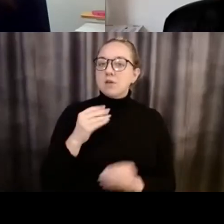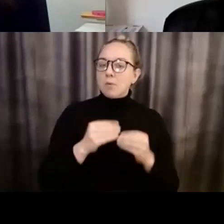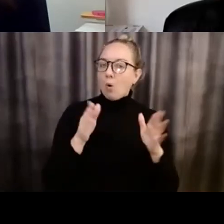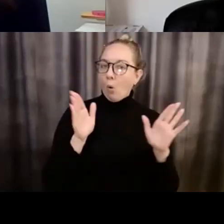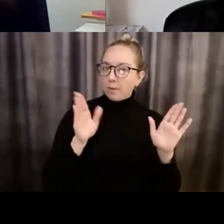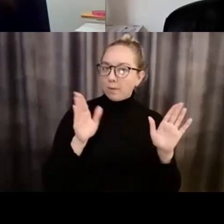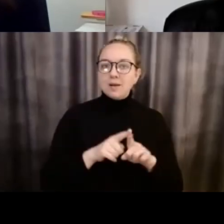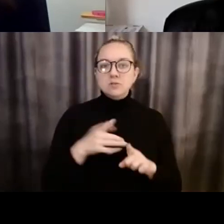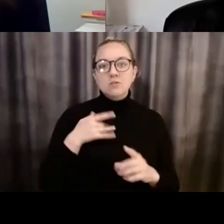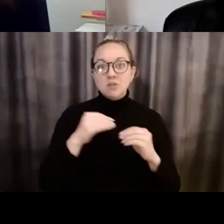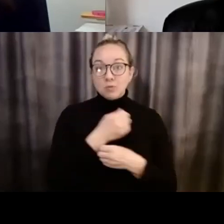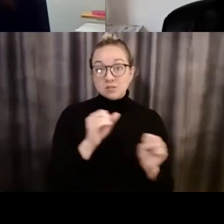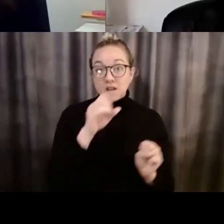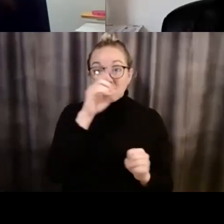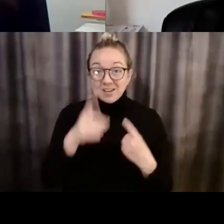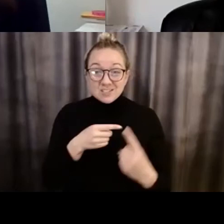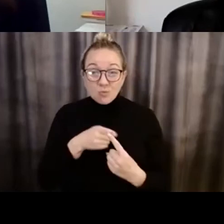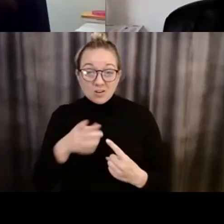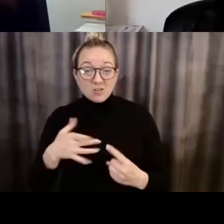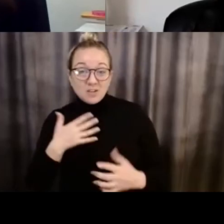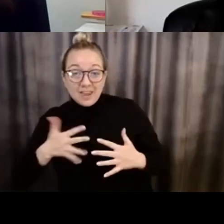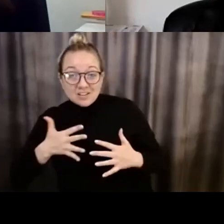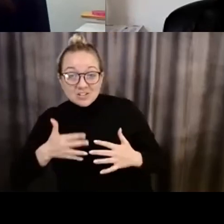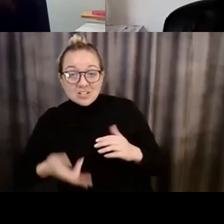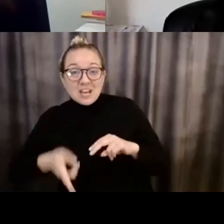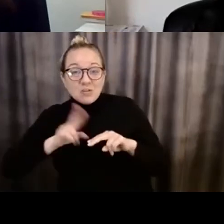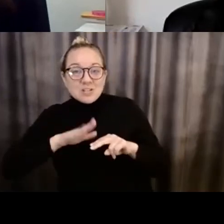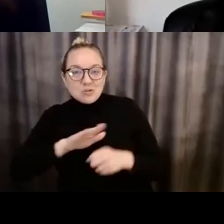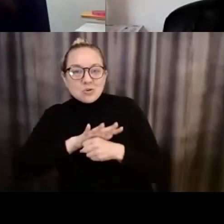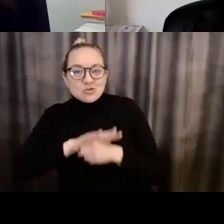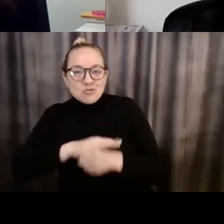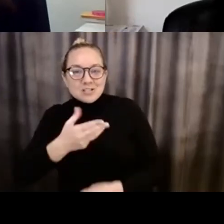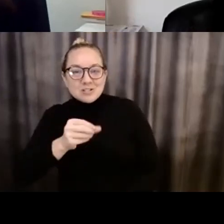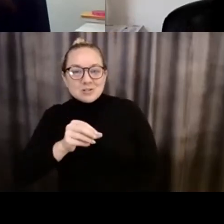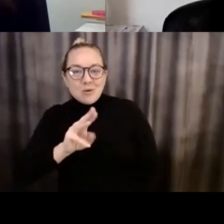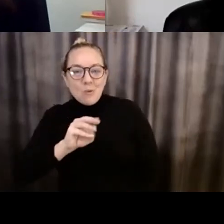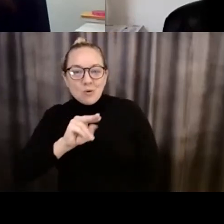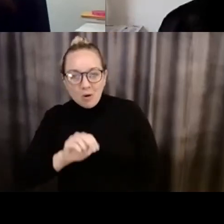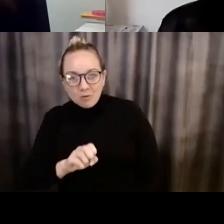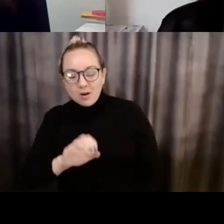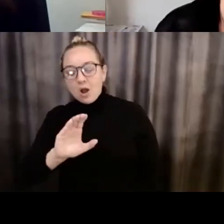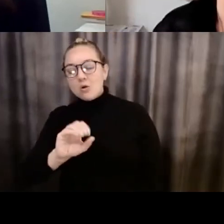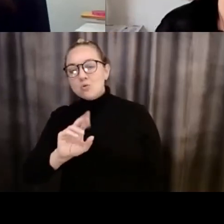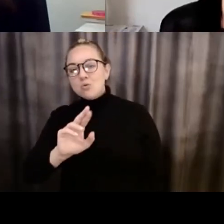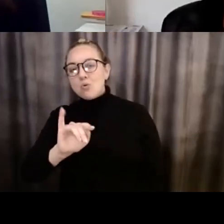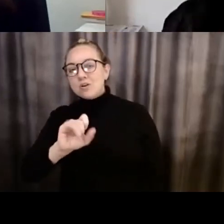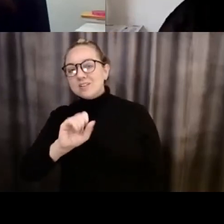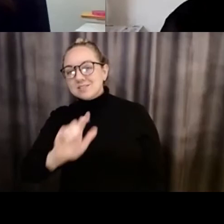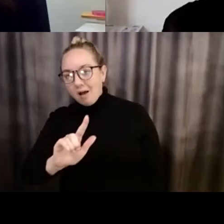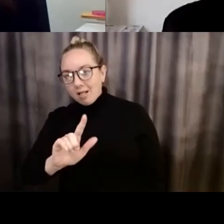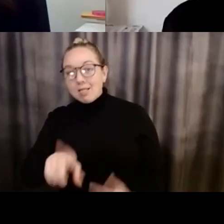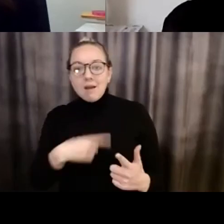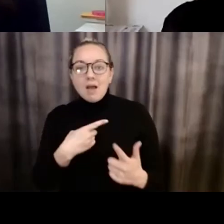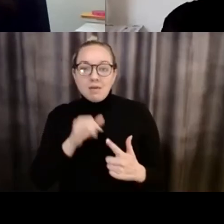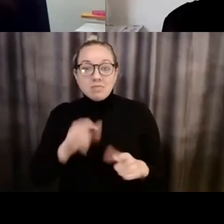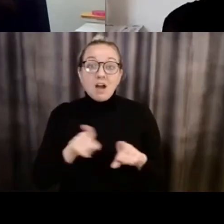know, when you're anxious, that does increase your cortisol, which also increases, you know, decreases your immune